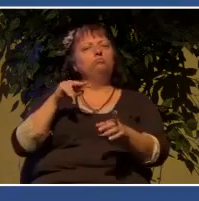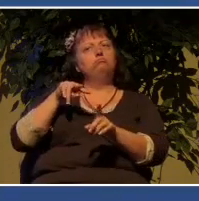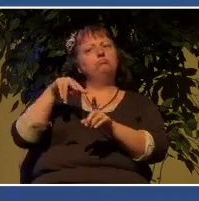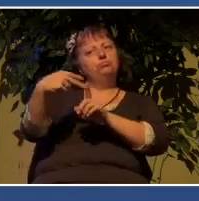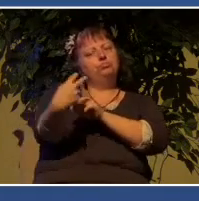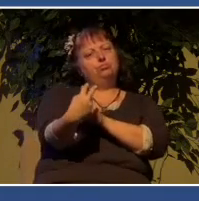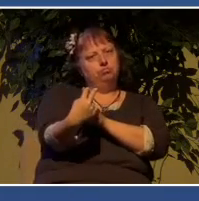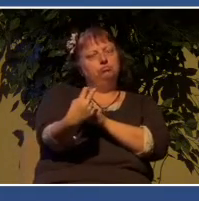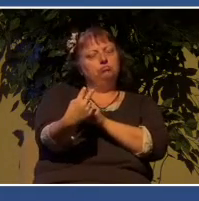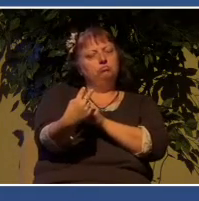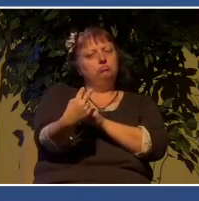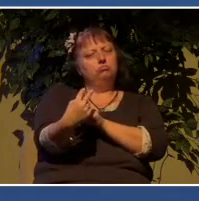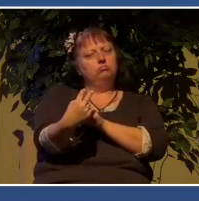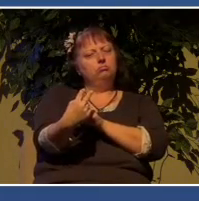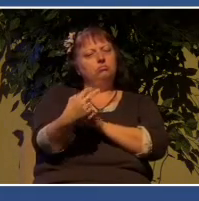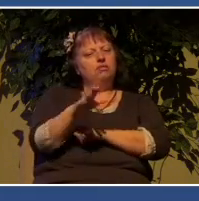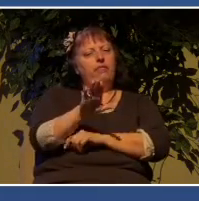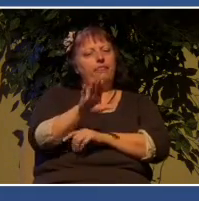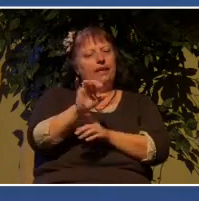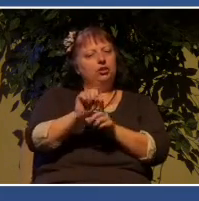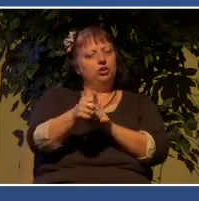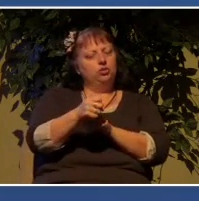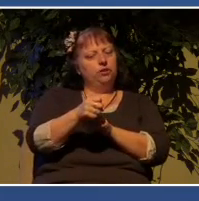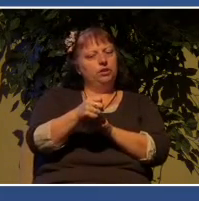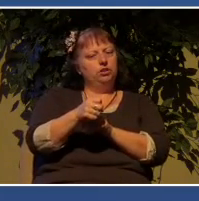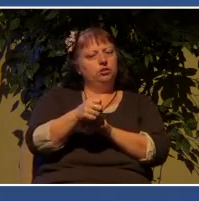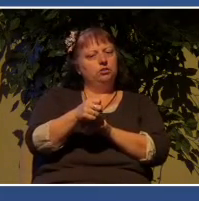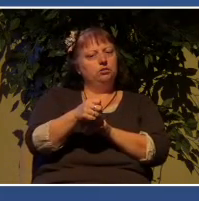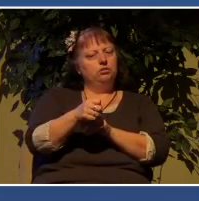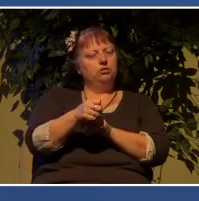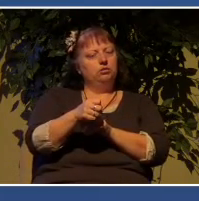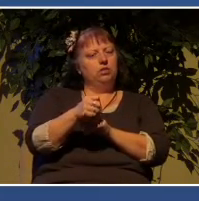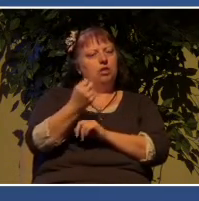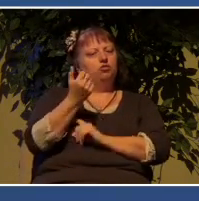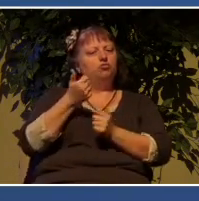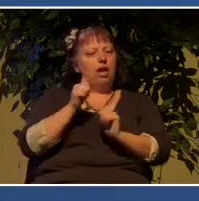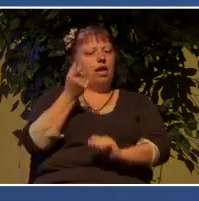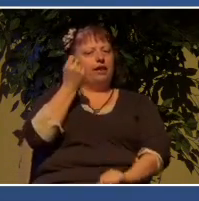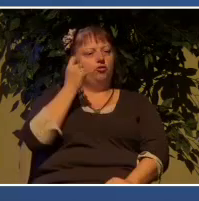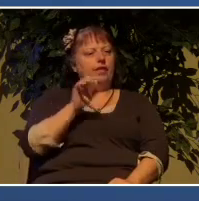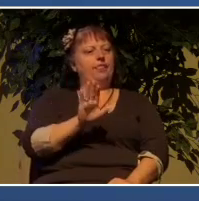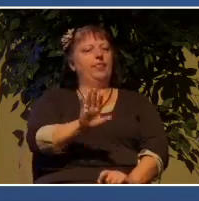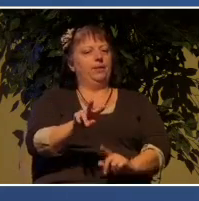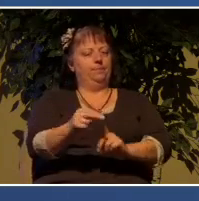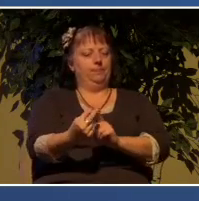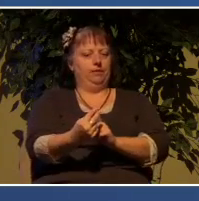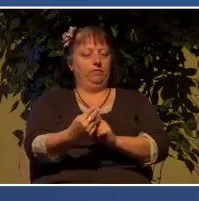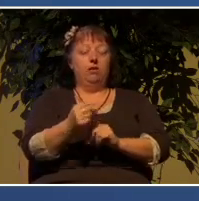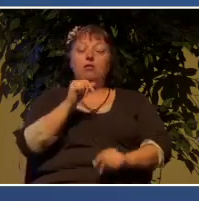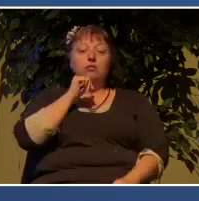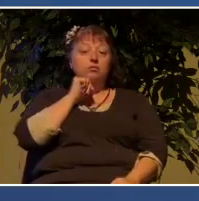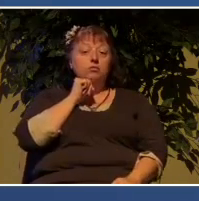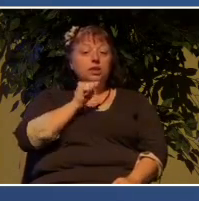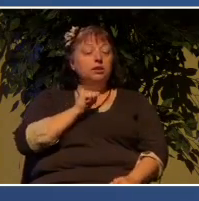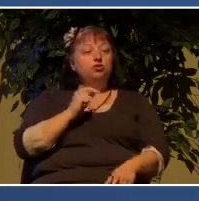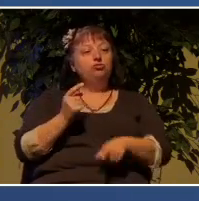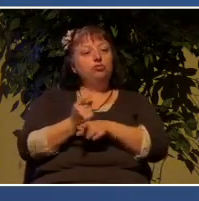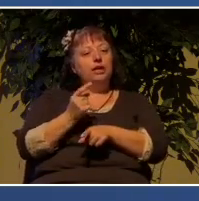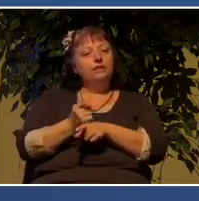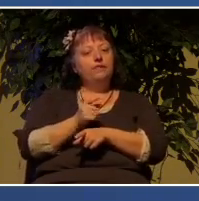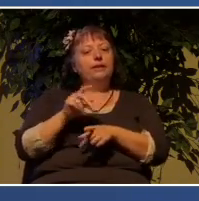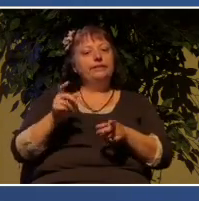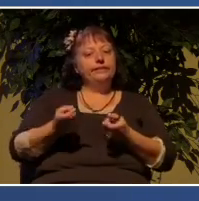people's shoes. Understand their situation. Doesn't justify sin, doesn't justify rebellion, but it